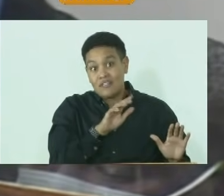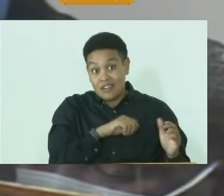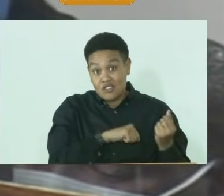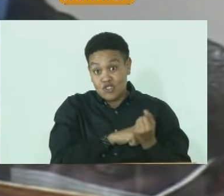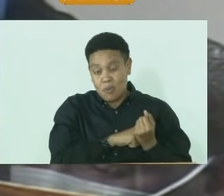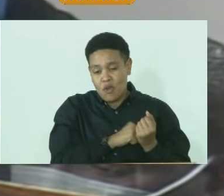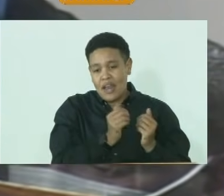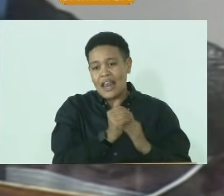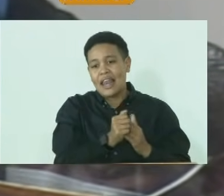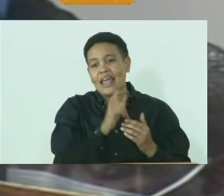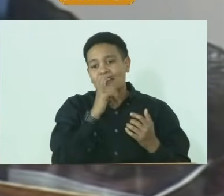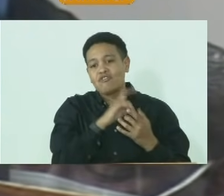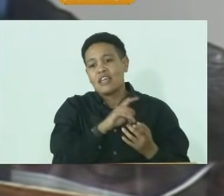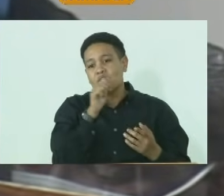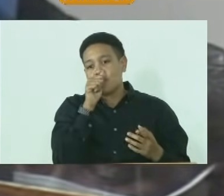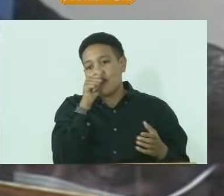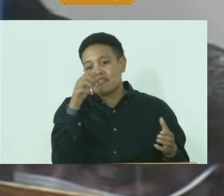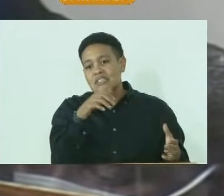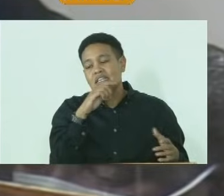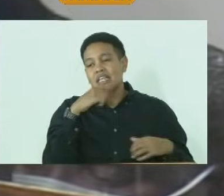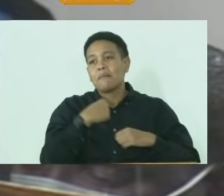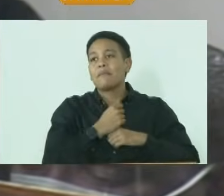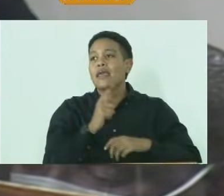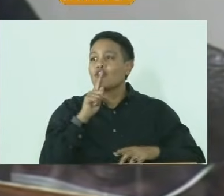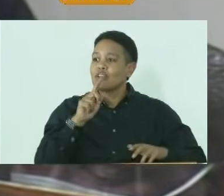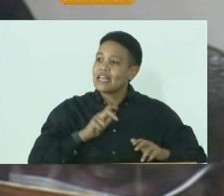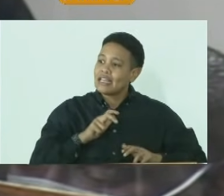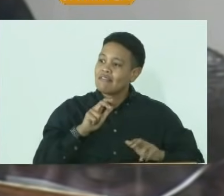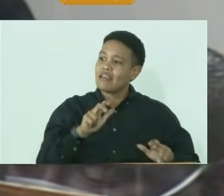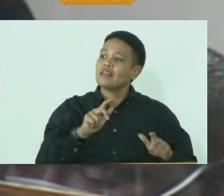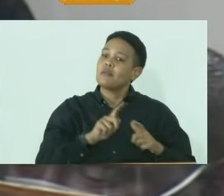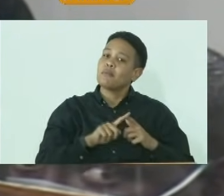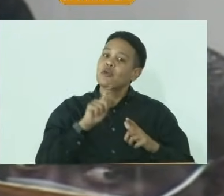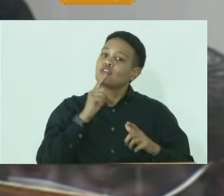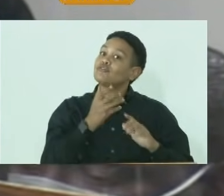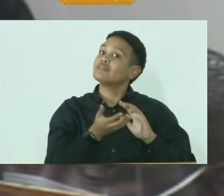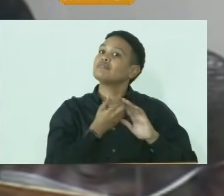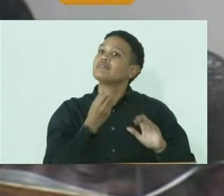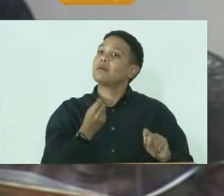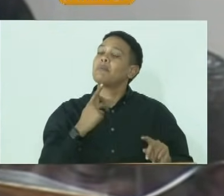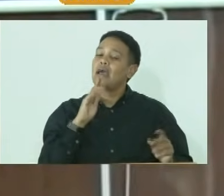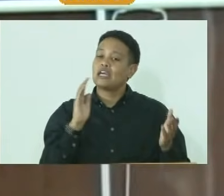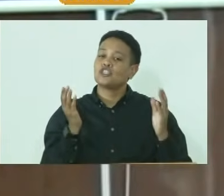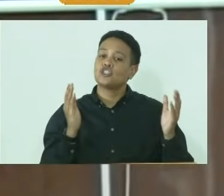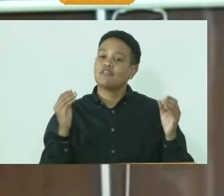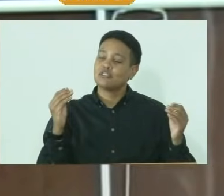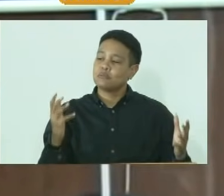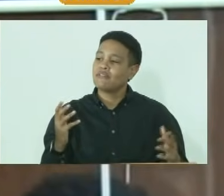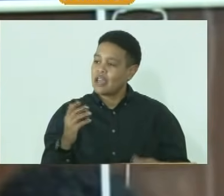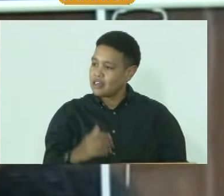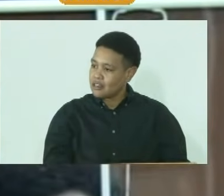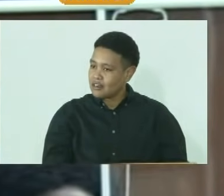in terms of the private sector making the investments and recouping it as a service provider?